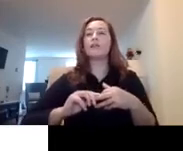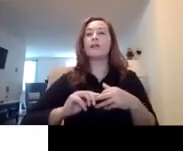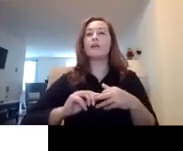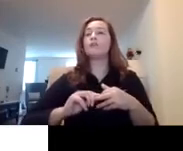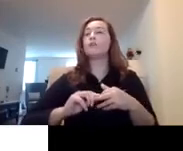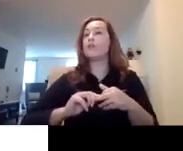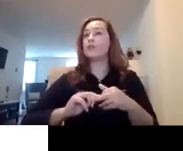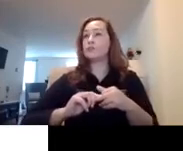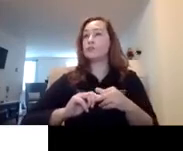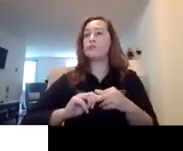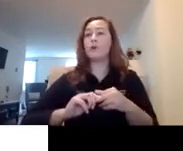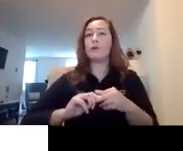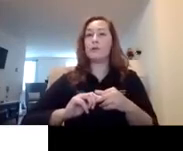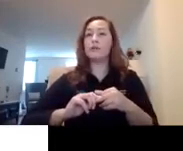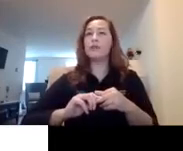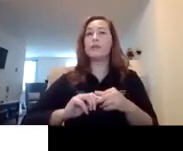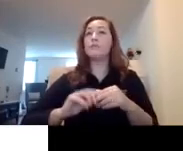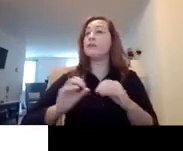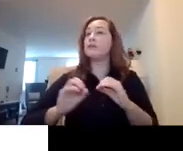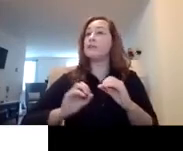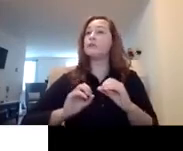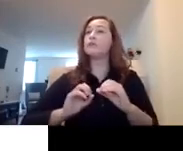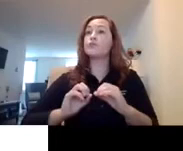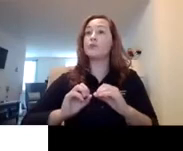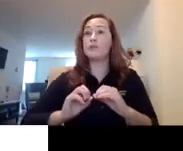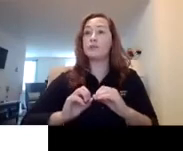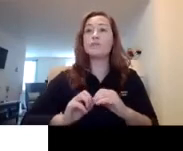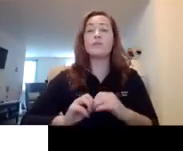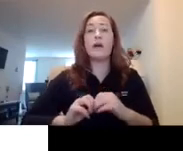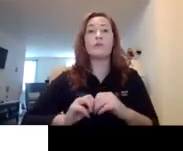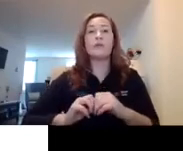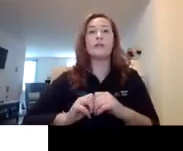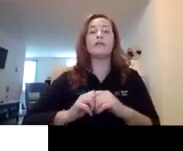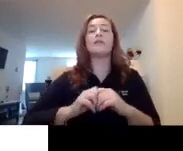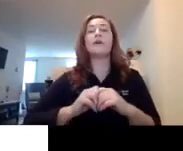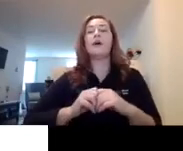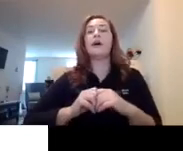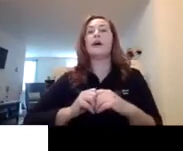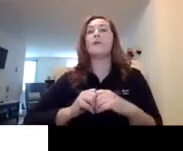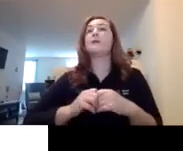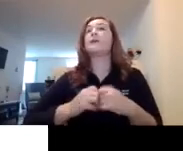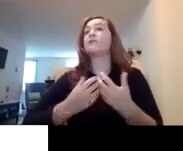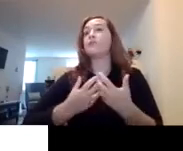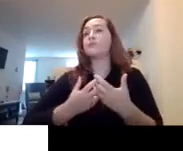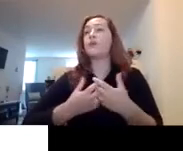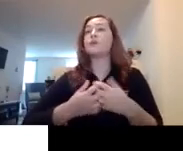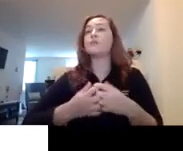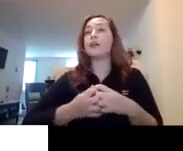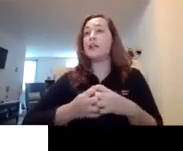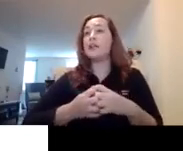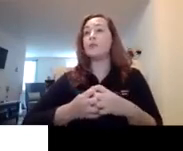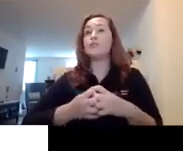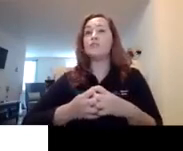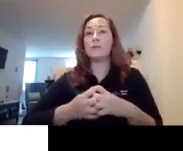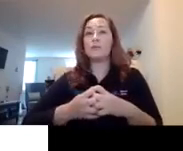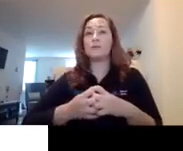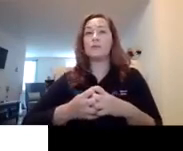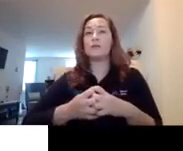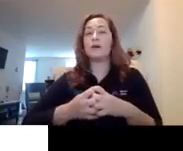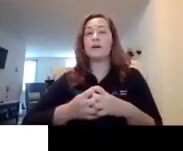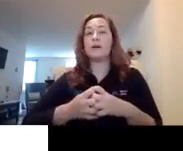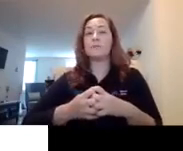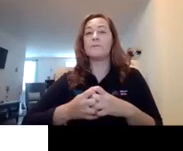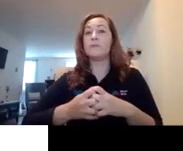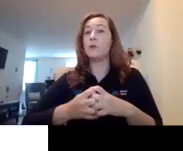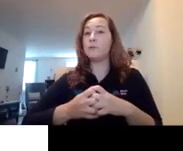health education department, and medical illustrators collaborated. And of course, our sign language